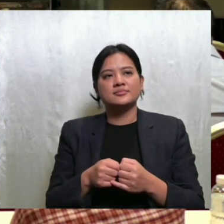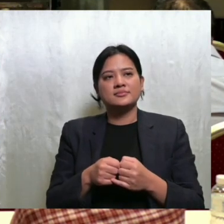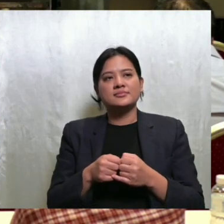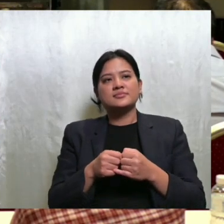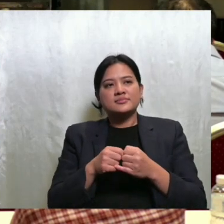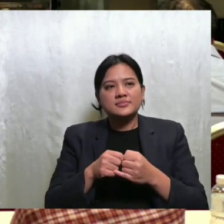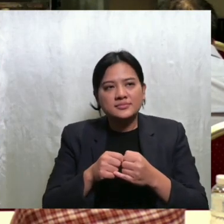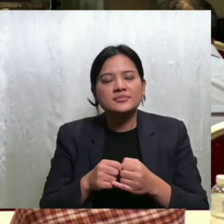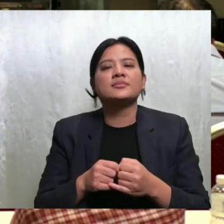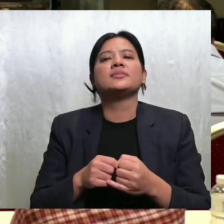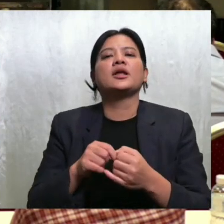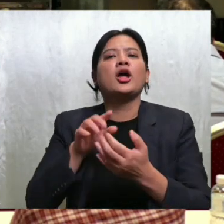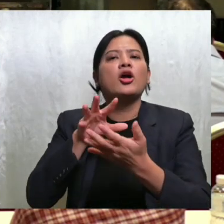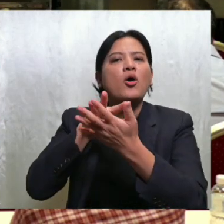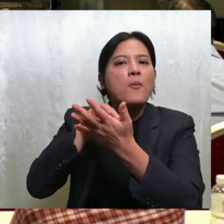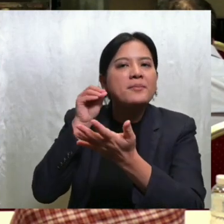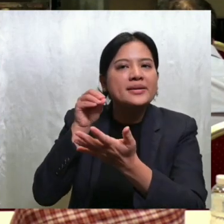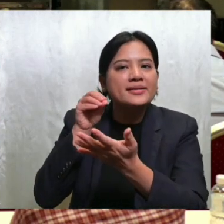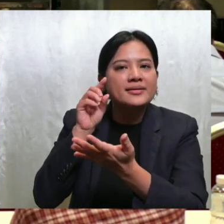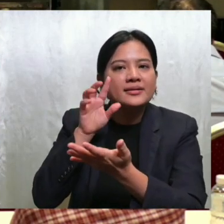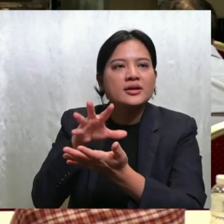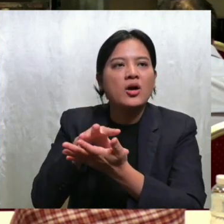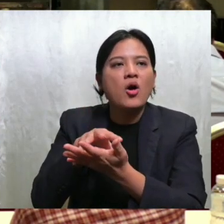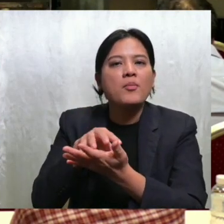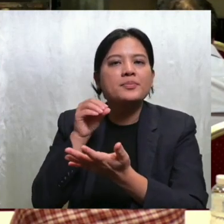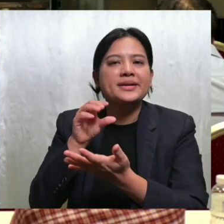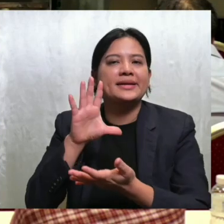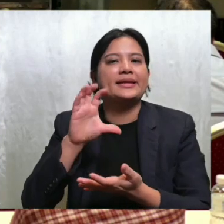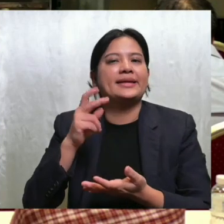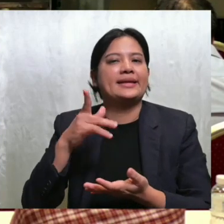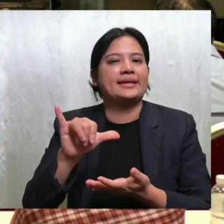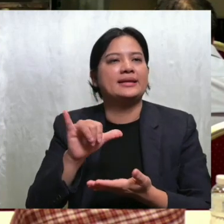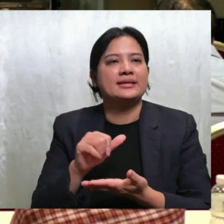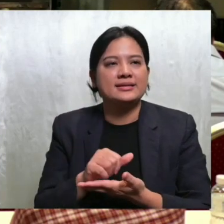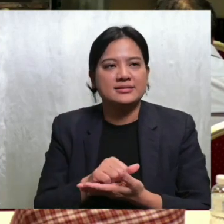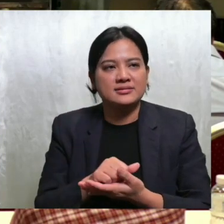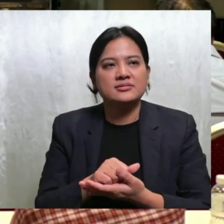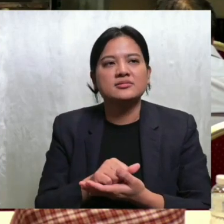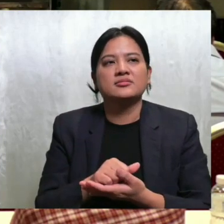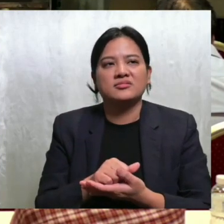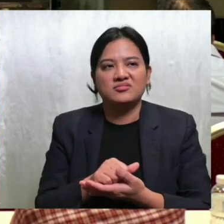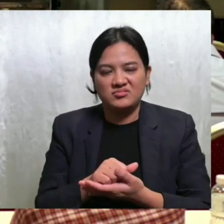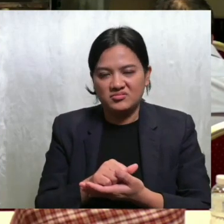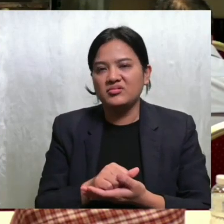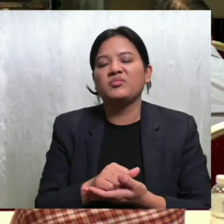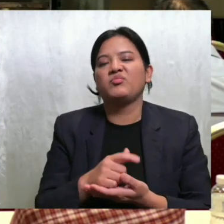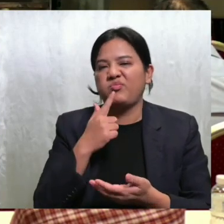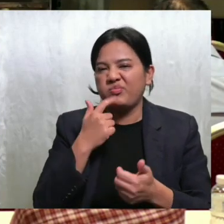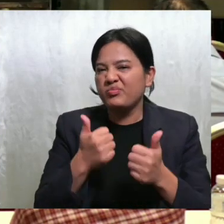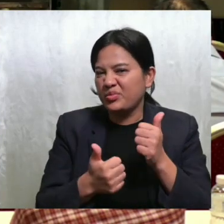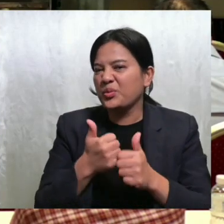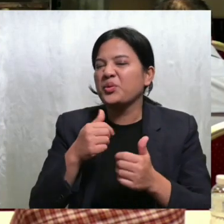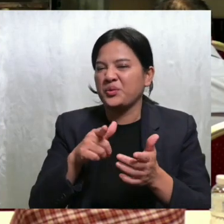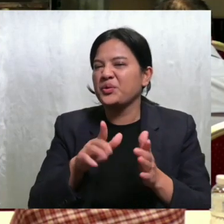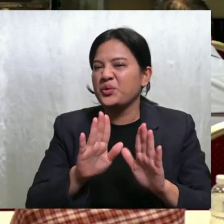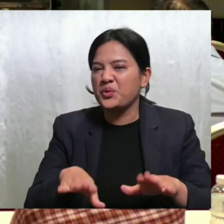from teachers, around fears about students plagiarizing using generative AI. So just wanted to interlink it to